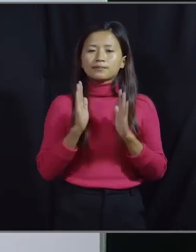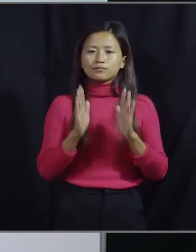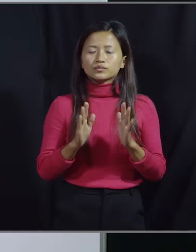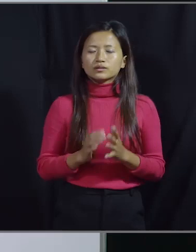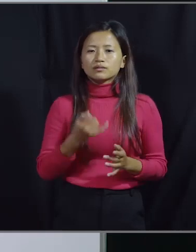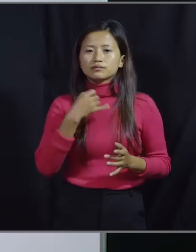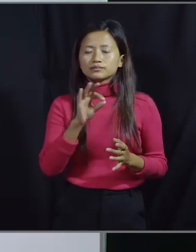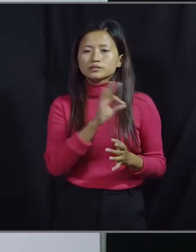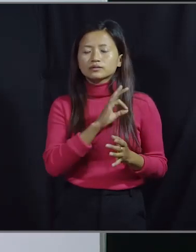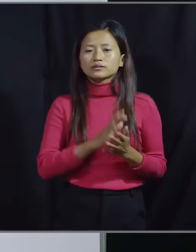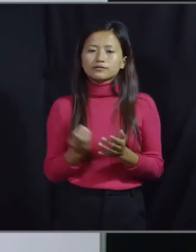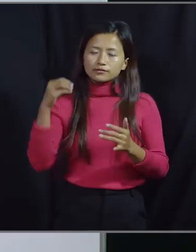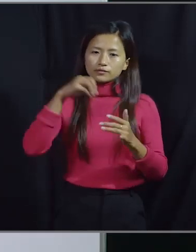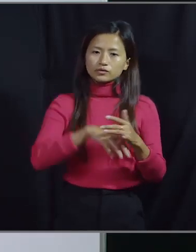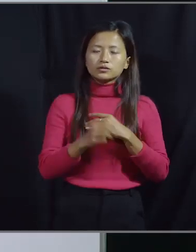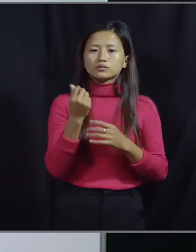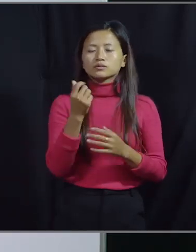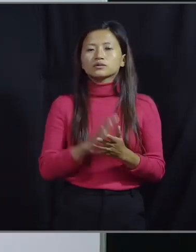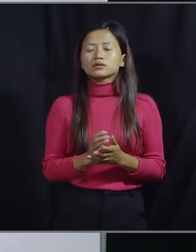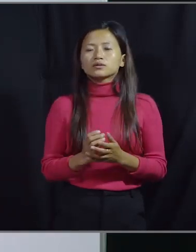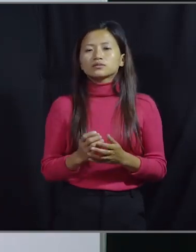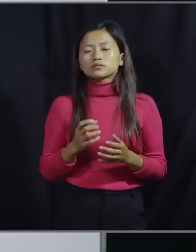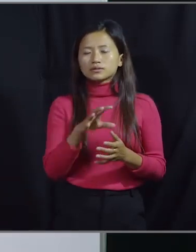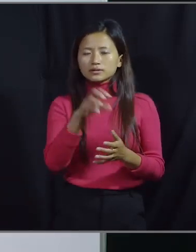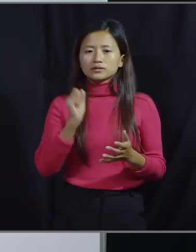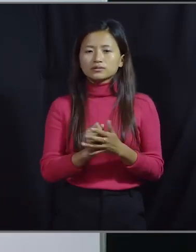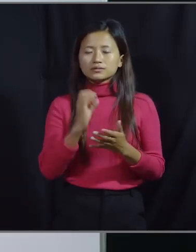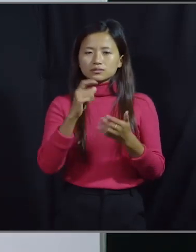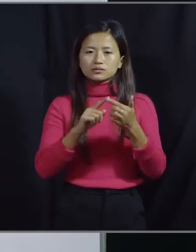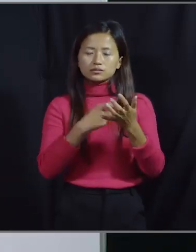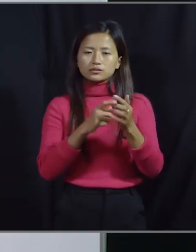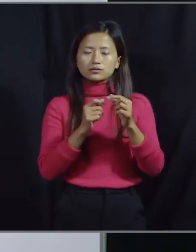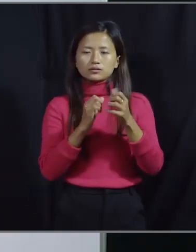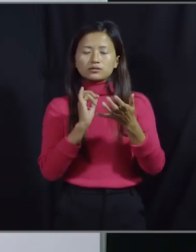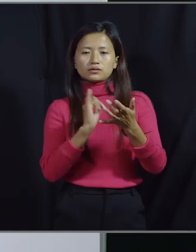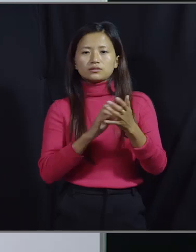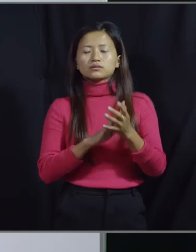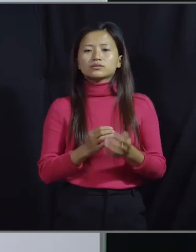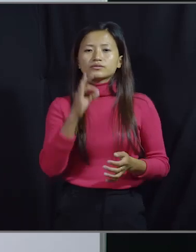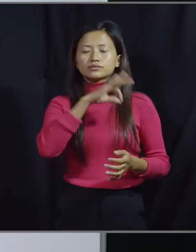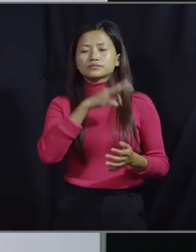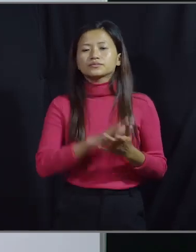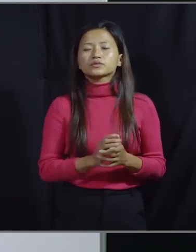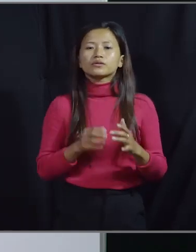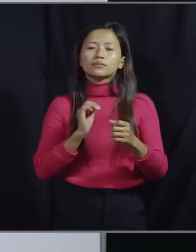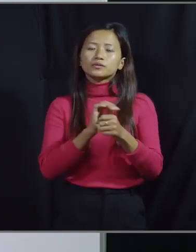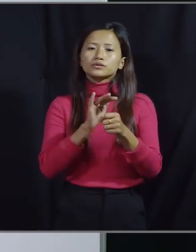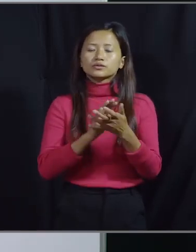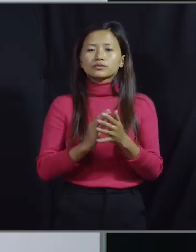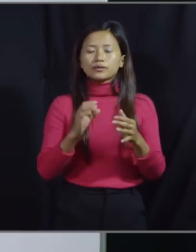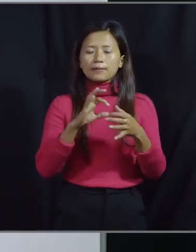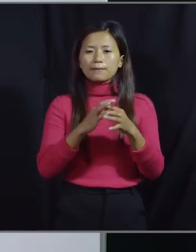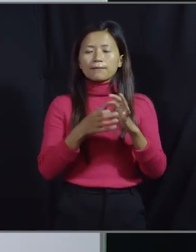interest to invest his money to get certain his share of profit out of transaction in the partnership